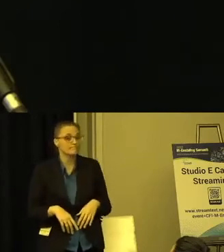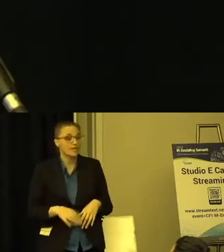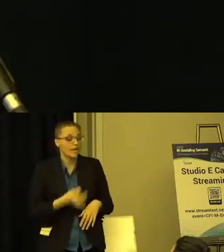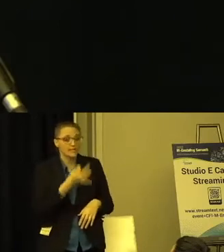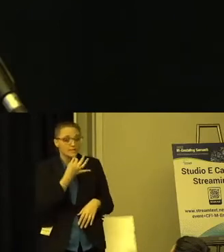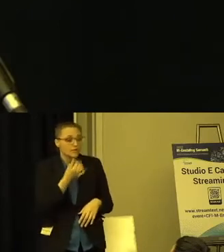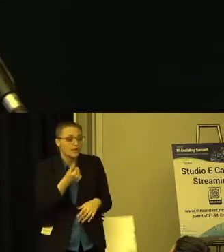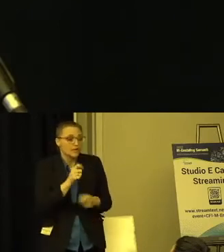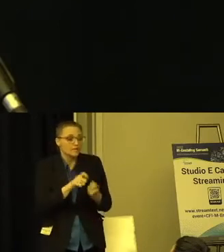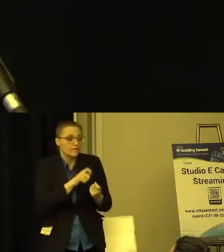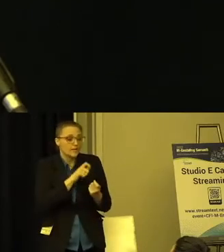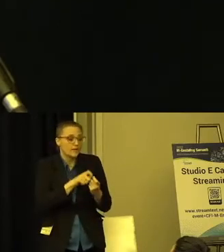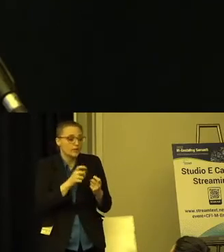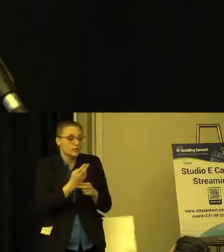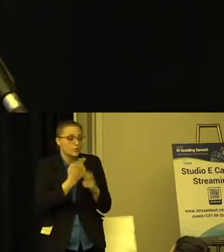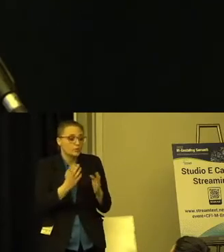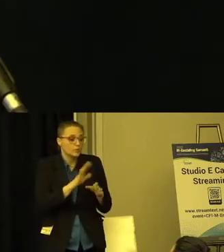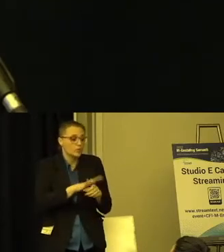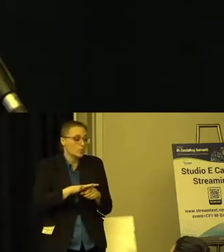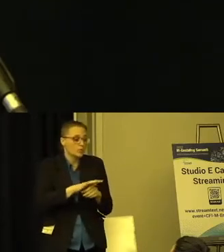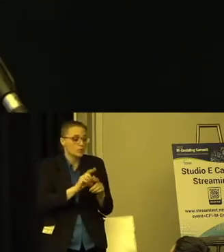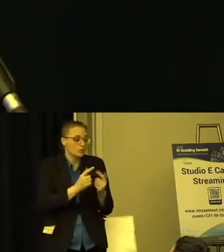in particular user groups, et cetera.